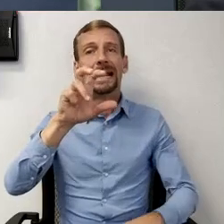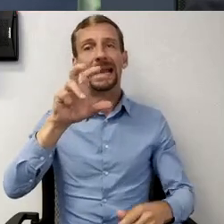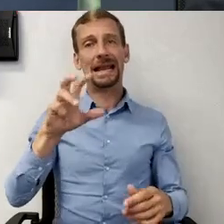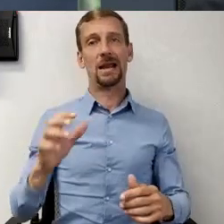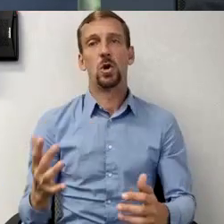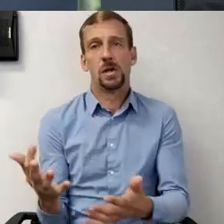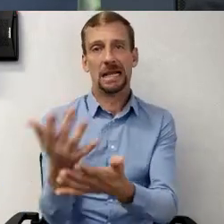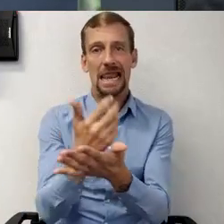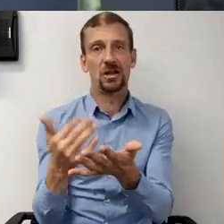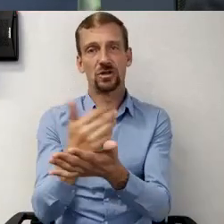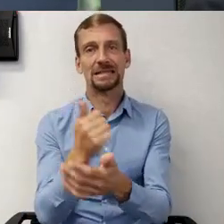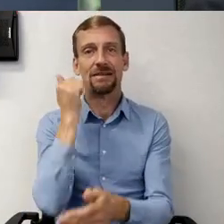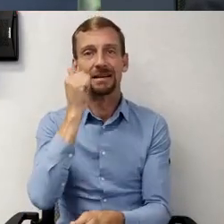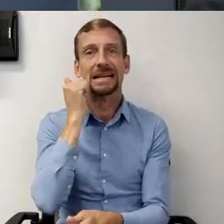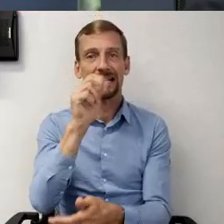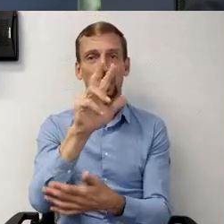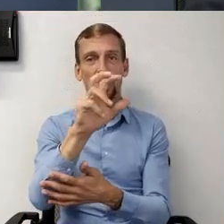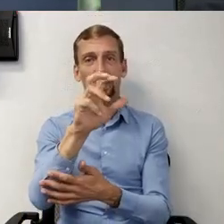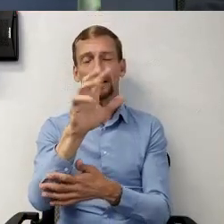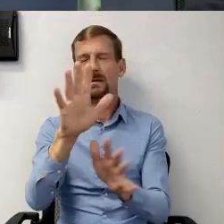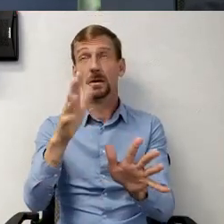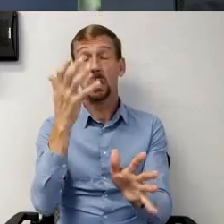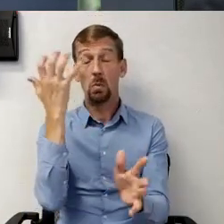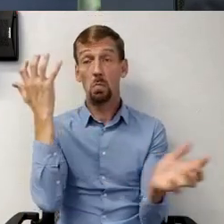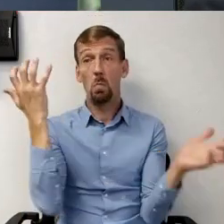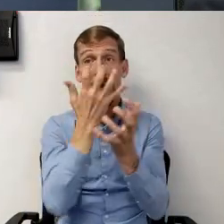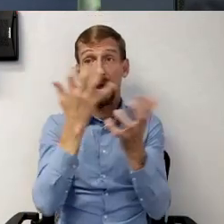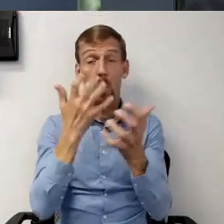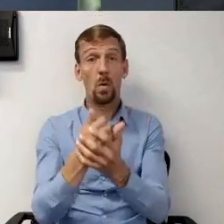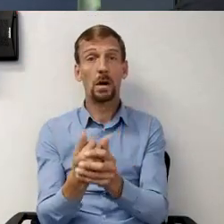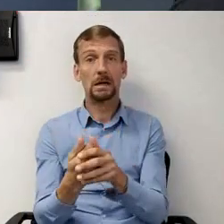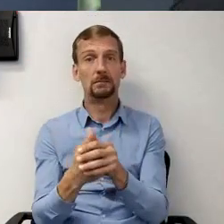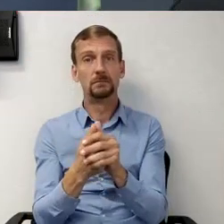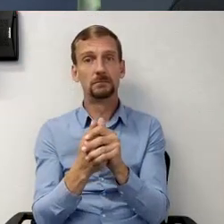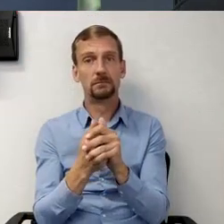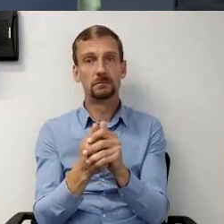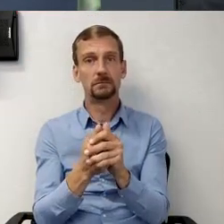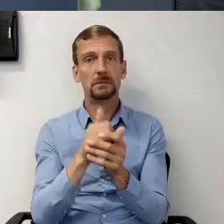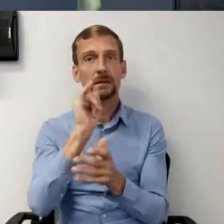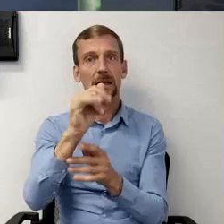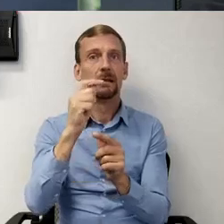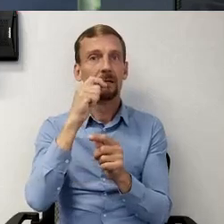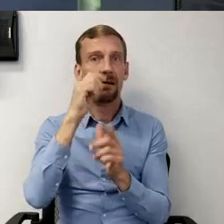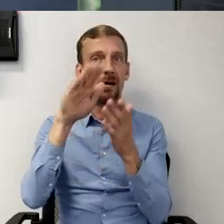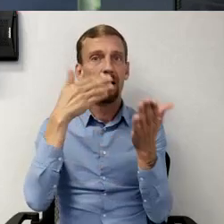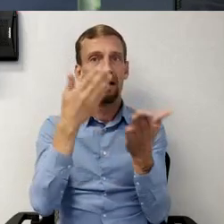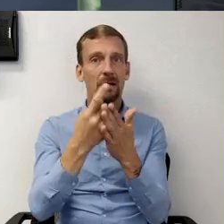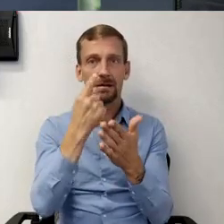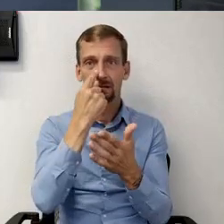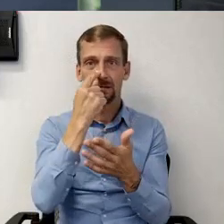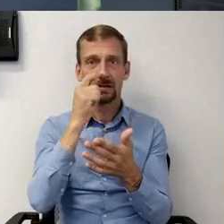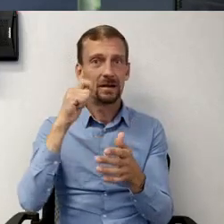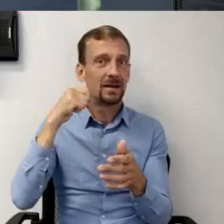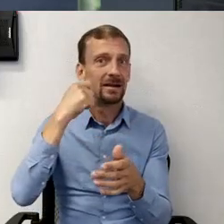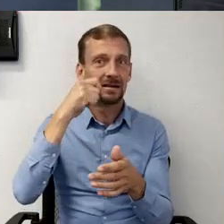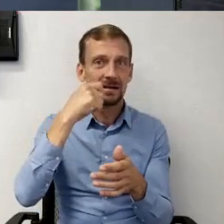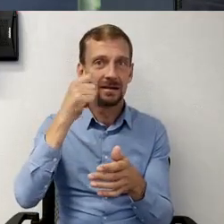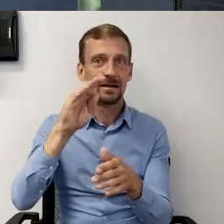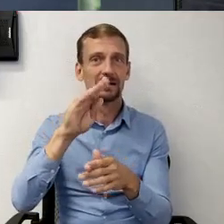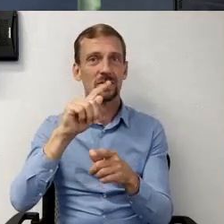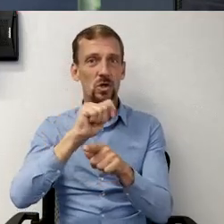specimen collections a day. Yeah. It's unbelievable. Right. And these are all the nasal pharyngeal, which is done by a